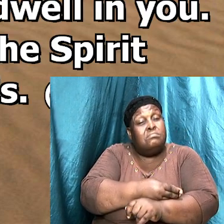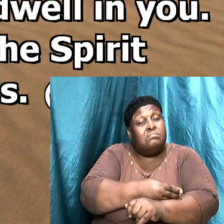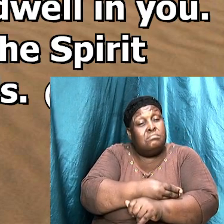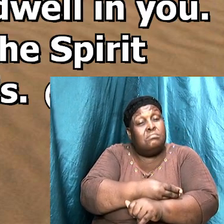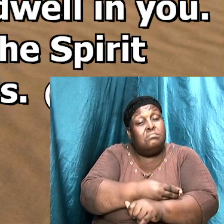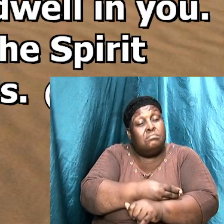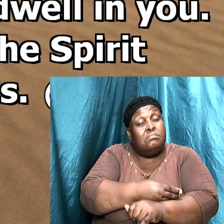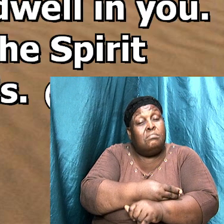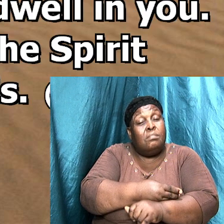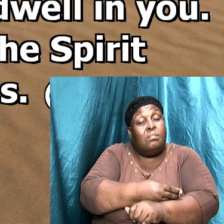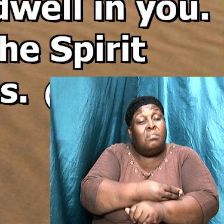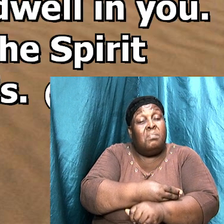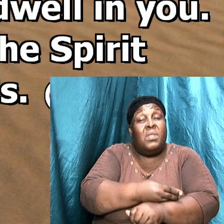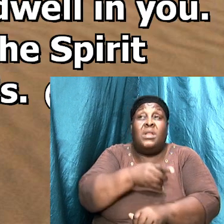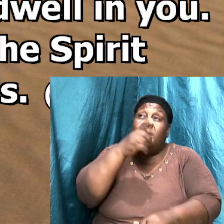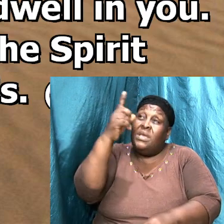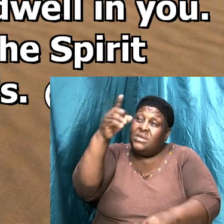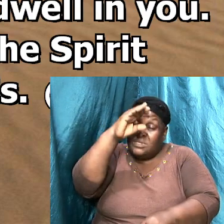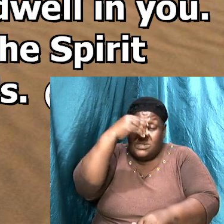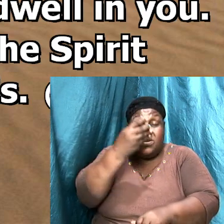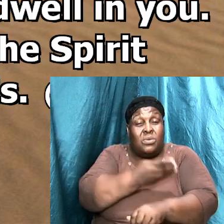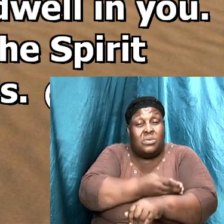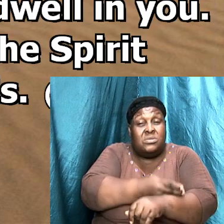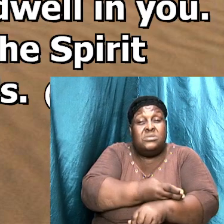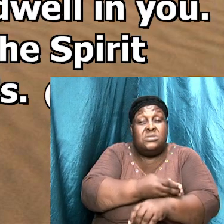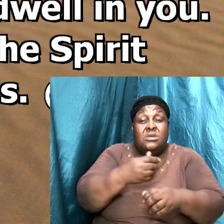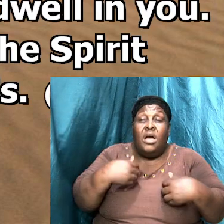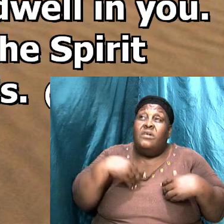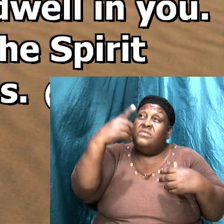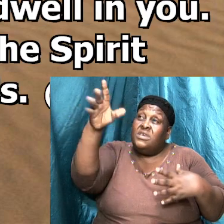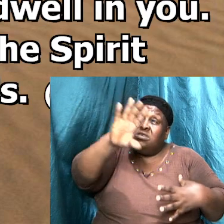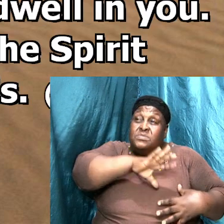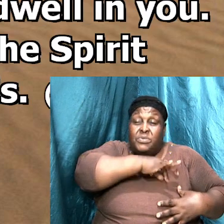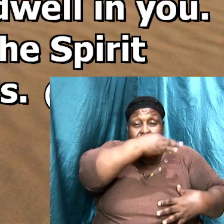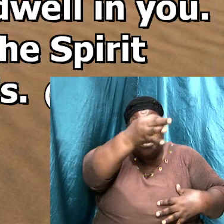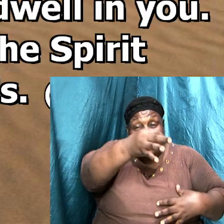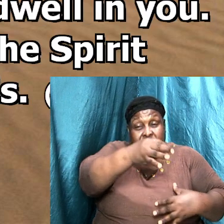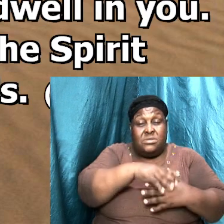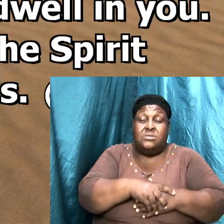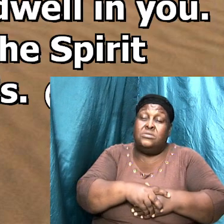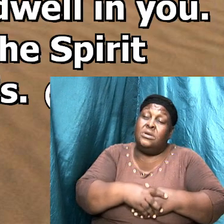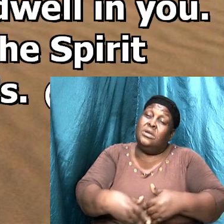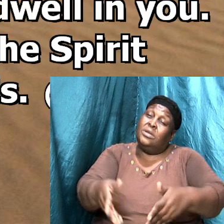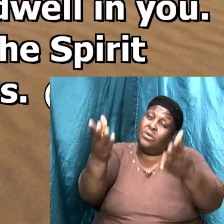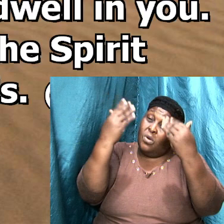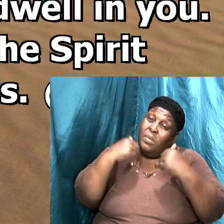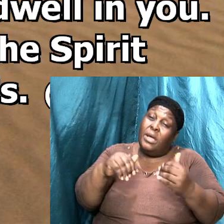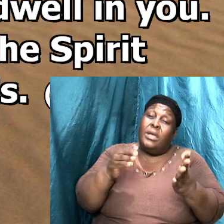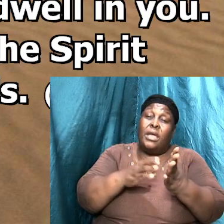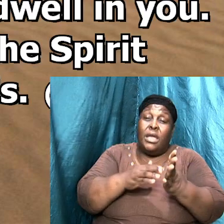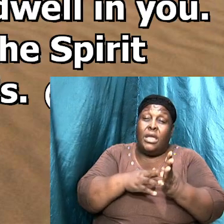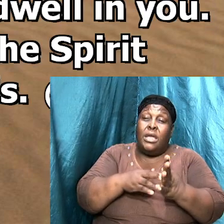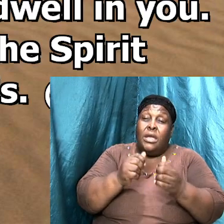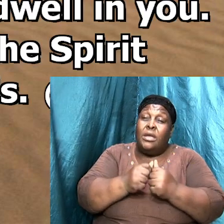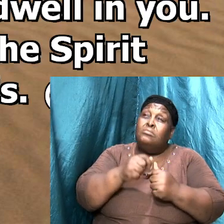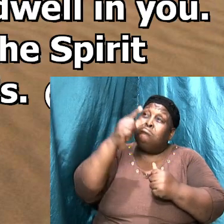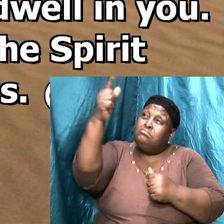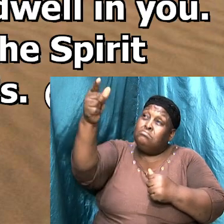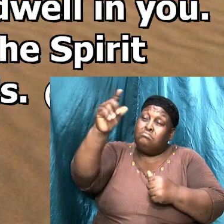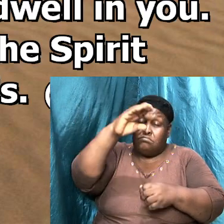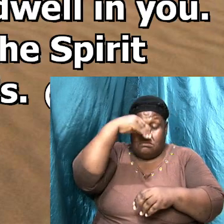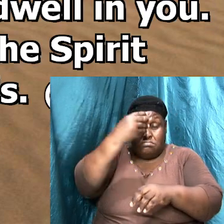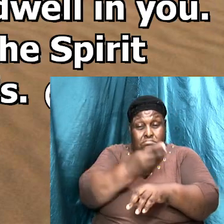and his son have his spirit and he is going to come back for his son with his spirit. Look here.